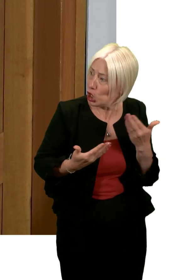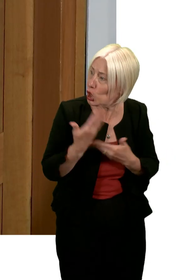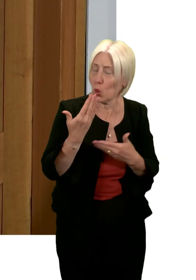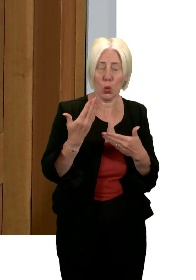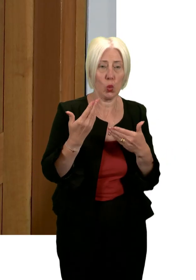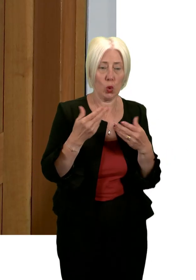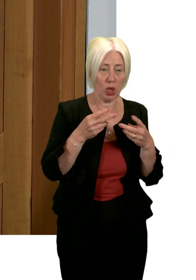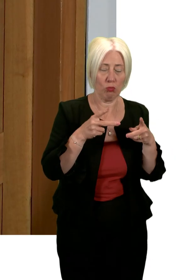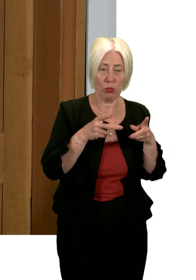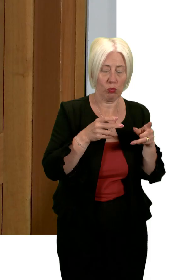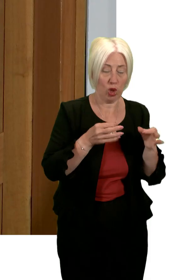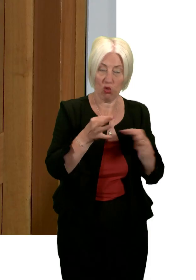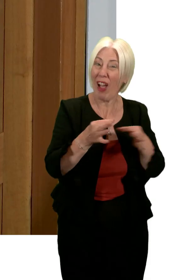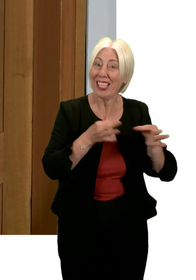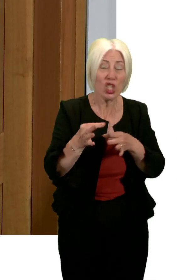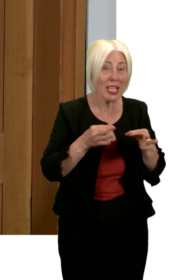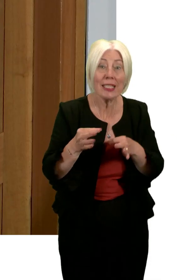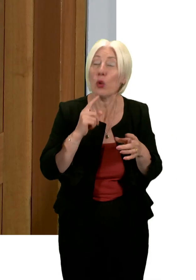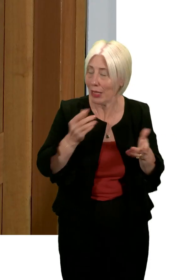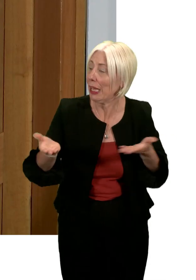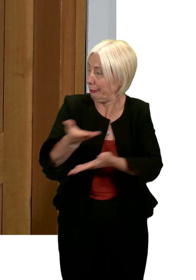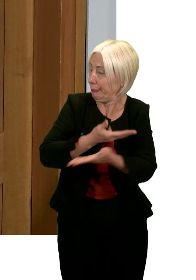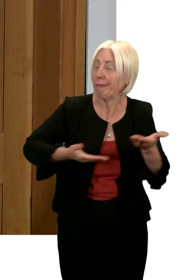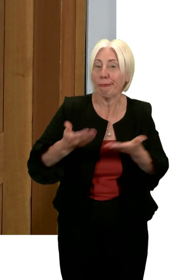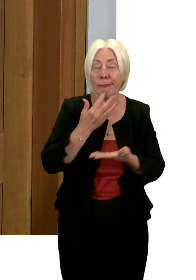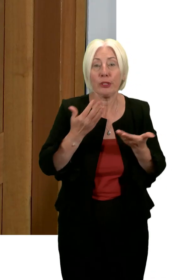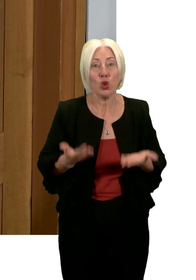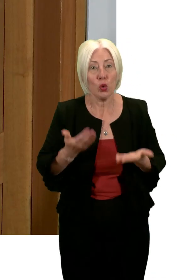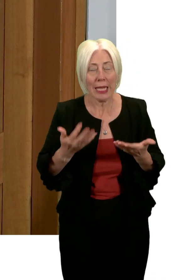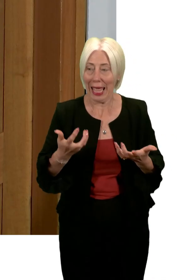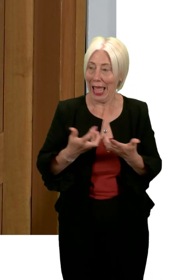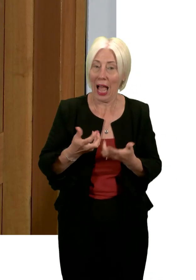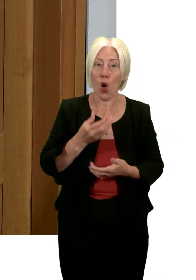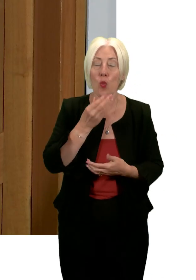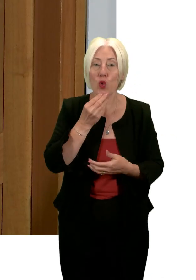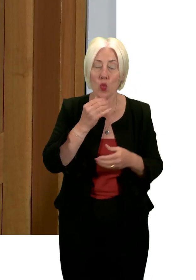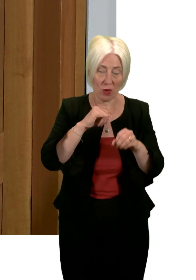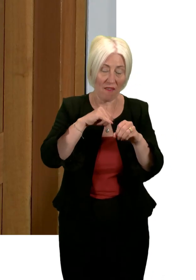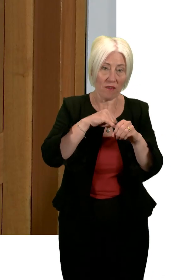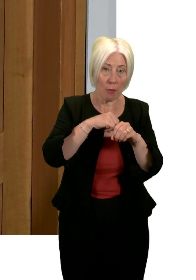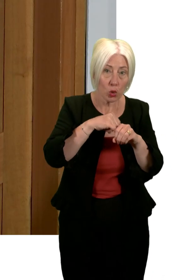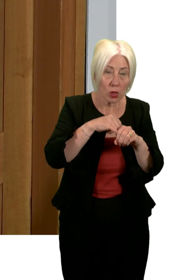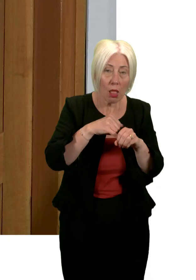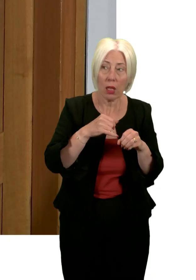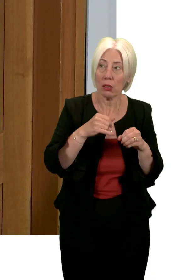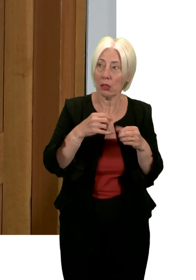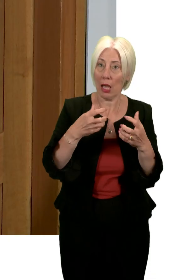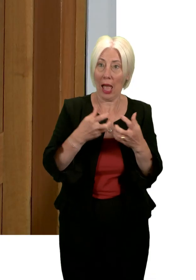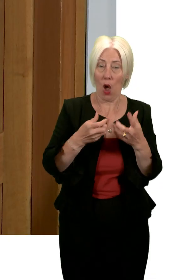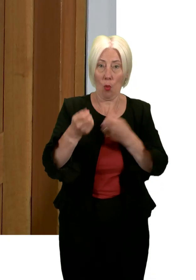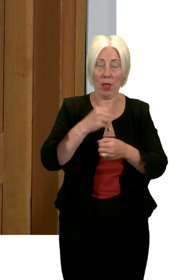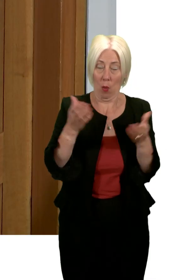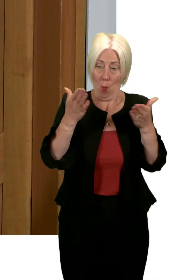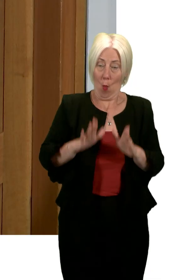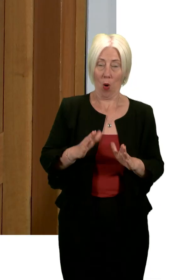to discuss this afternoon, about the use of pharmaceuticals to achieve a healthy weight, or